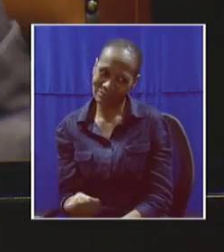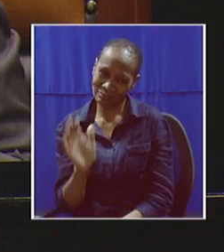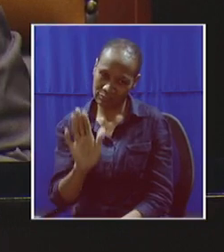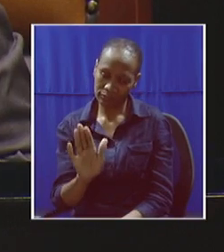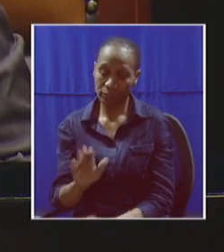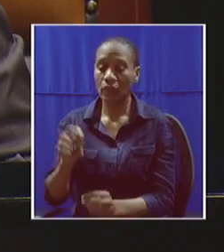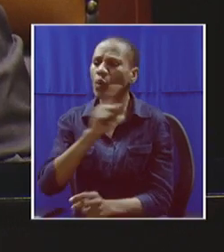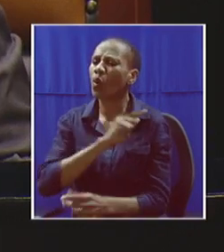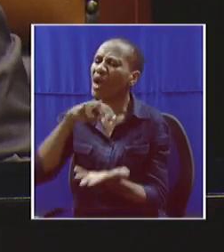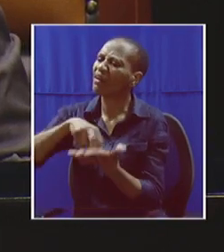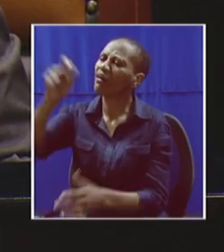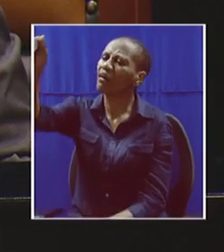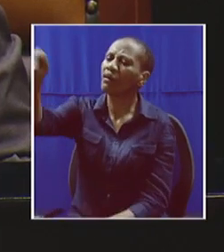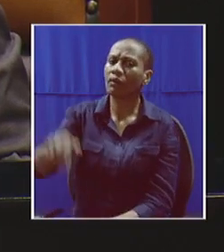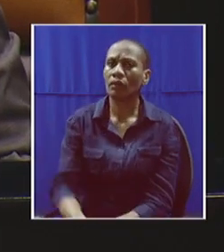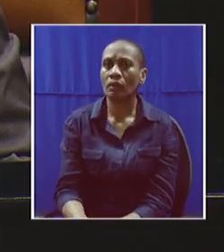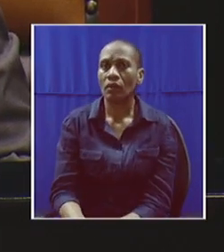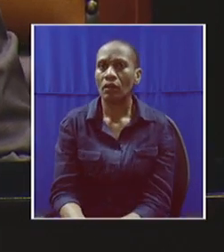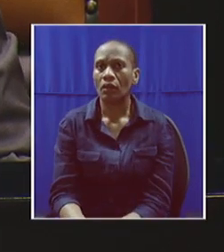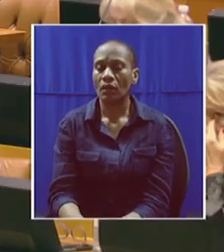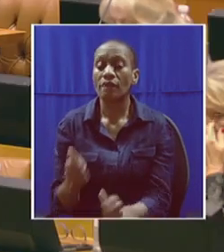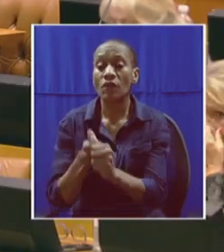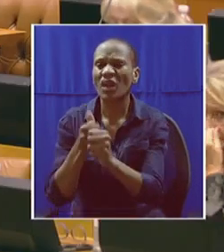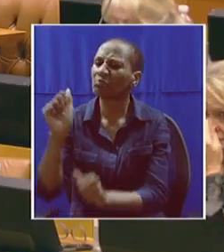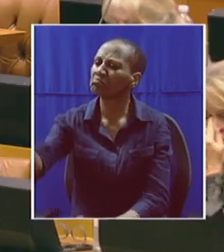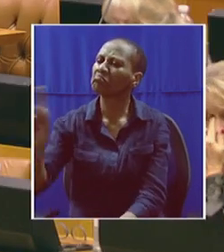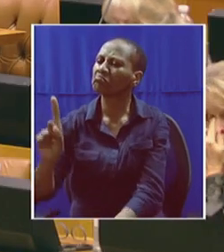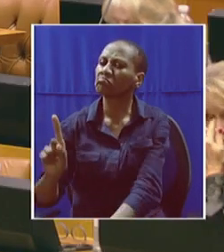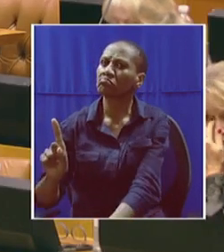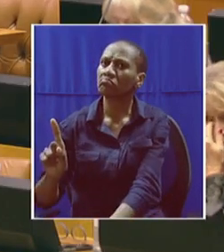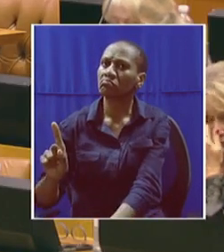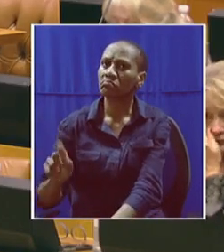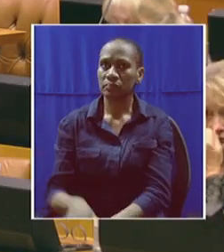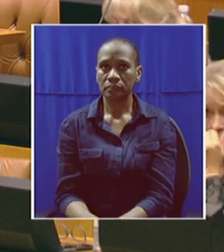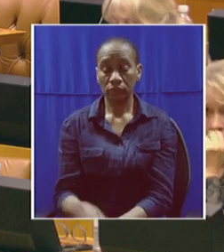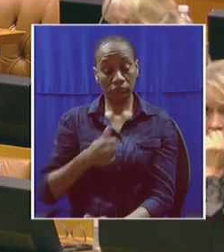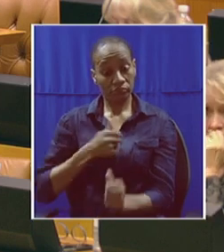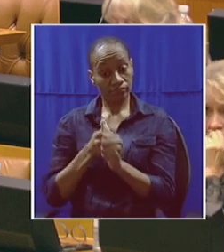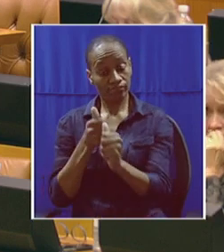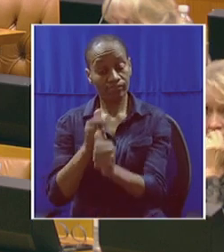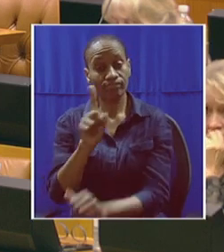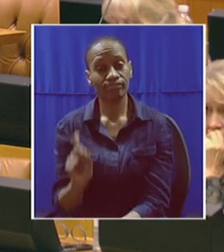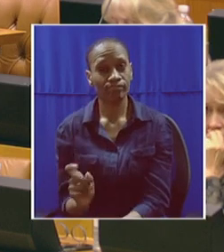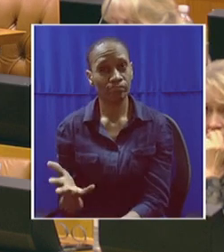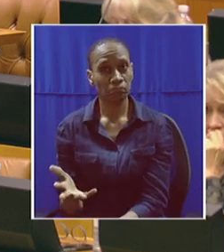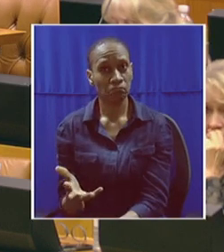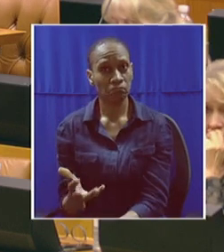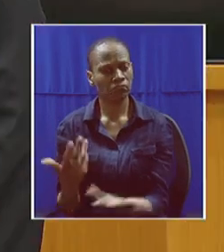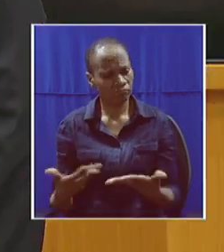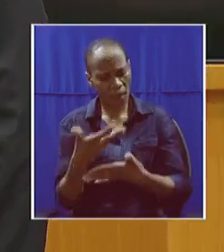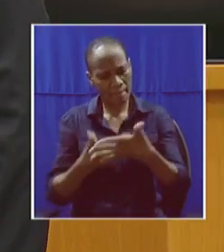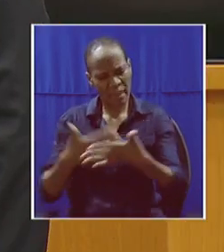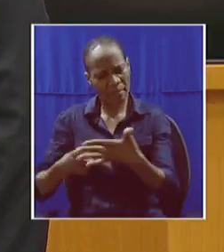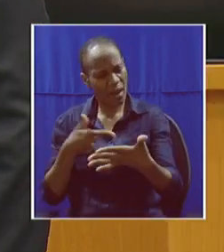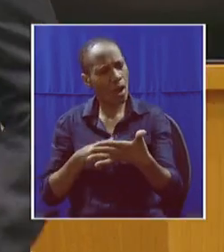honorable member why are you Rising what is the followup uh my followup chairperson is given that this question paper has